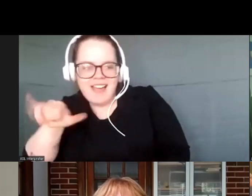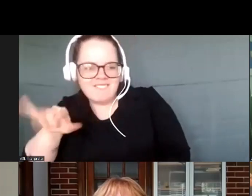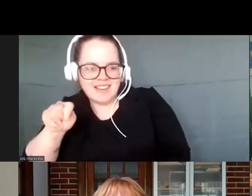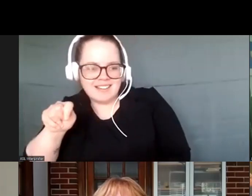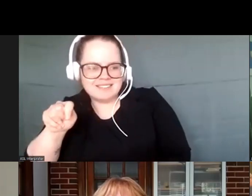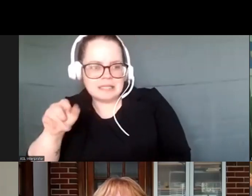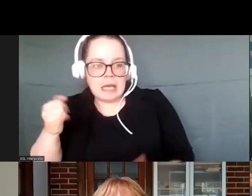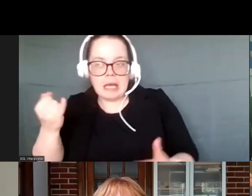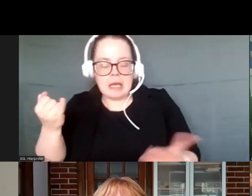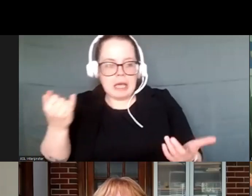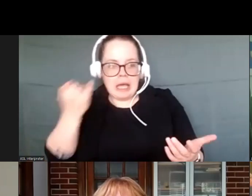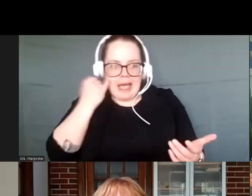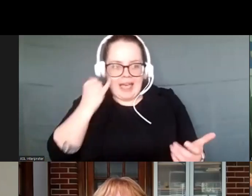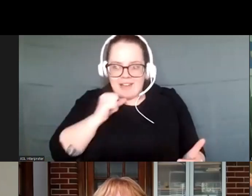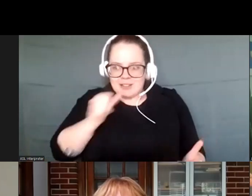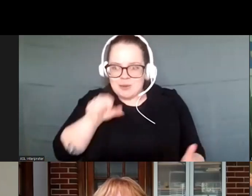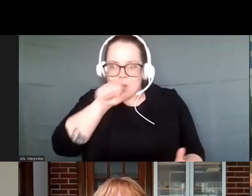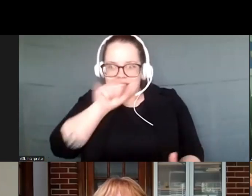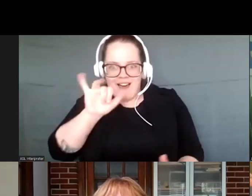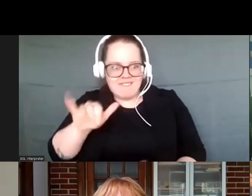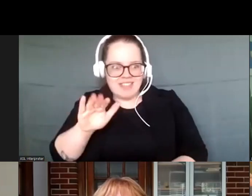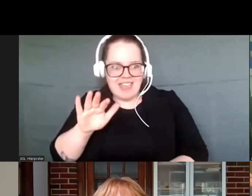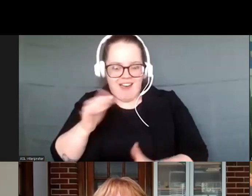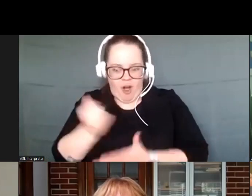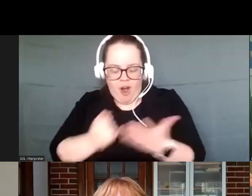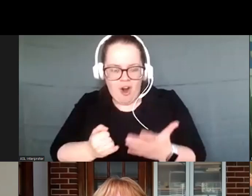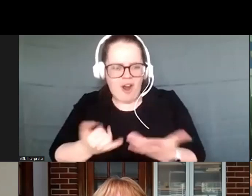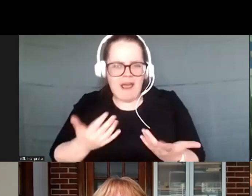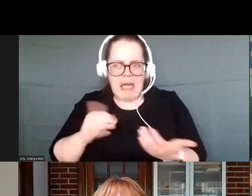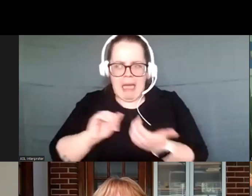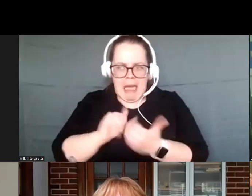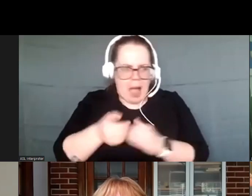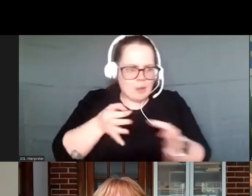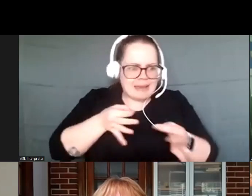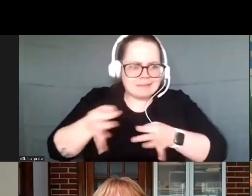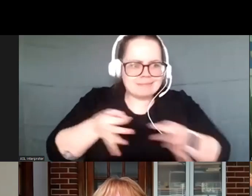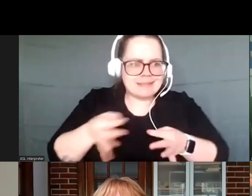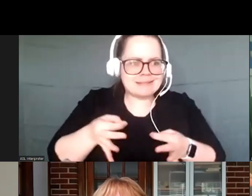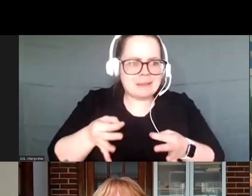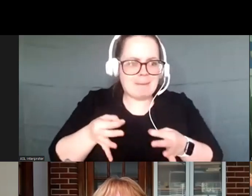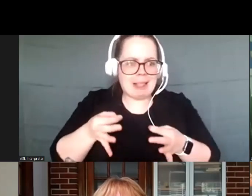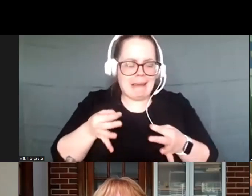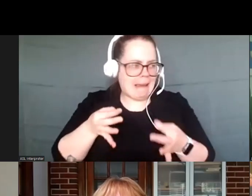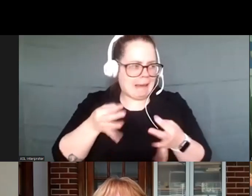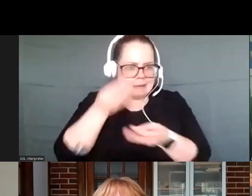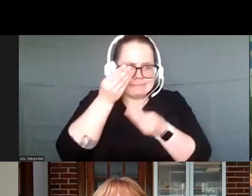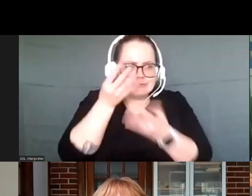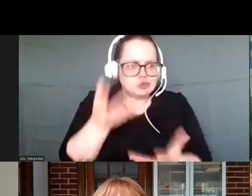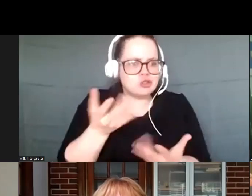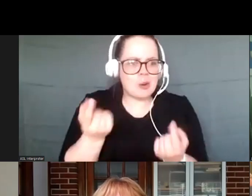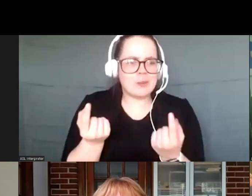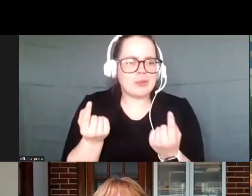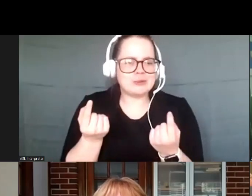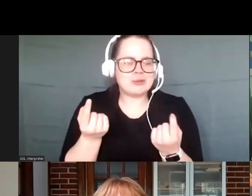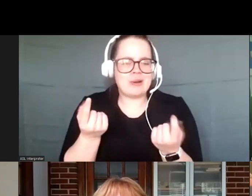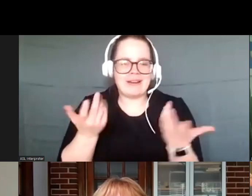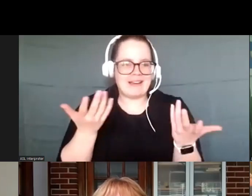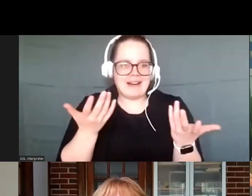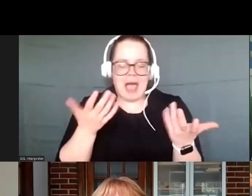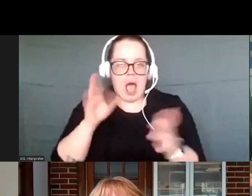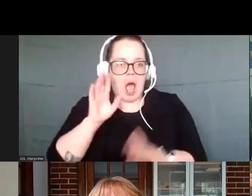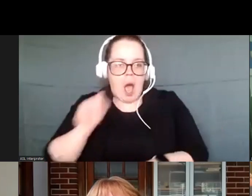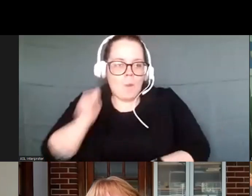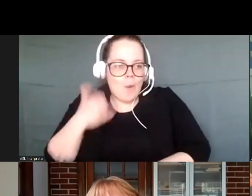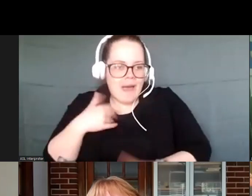adjectives to sell my client if I don't love what it is they're doing. It's too many times where